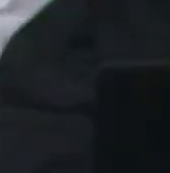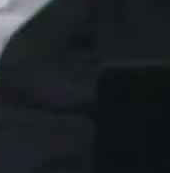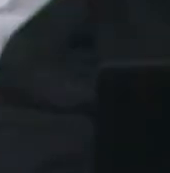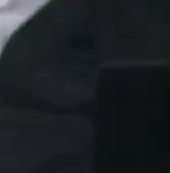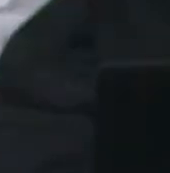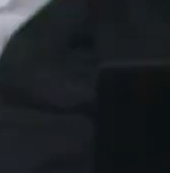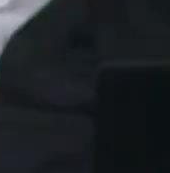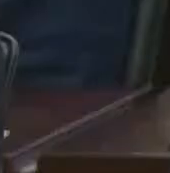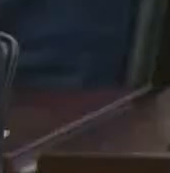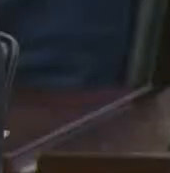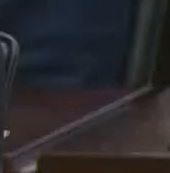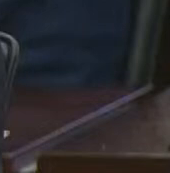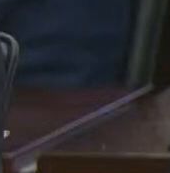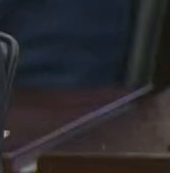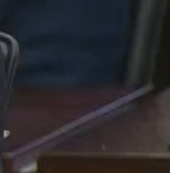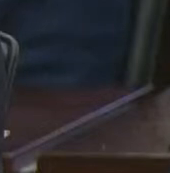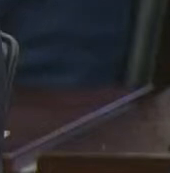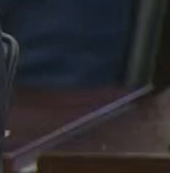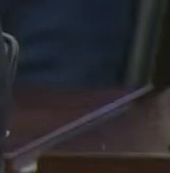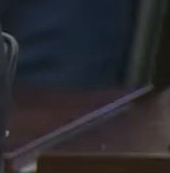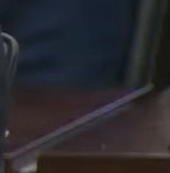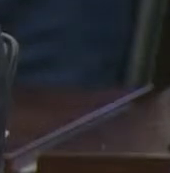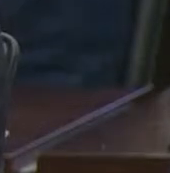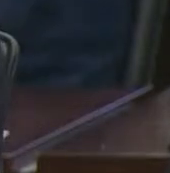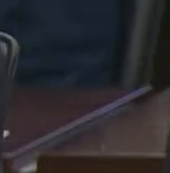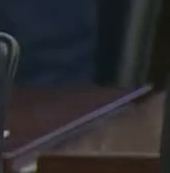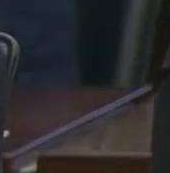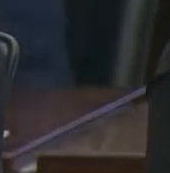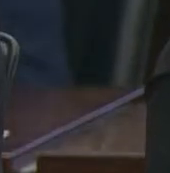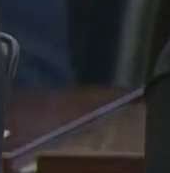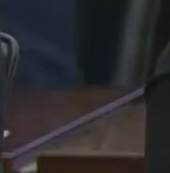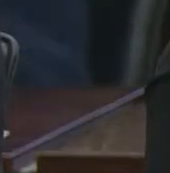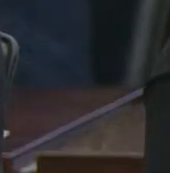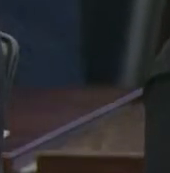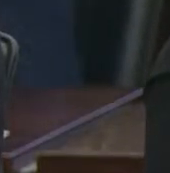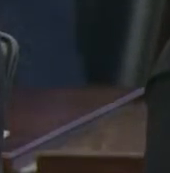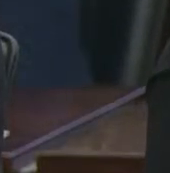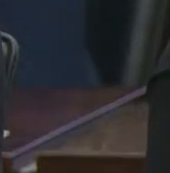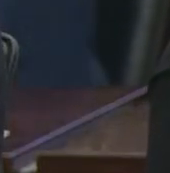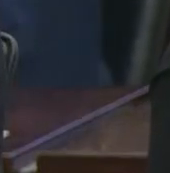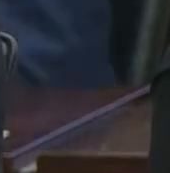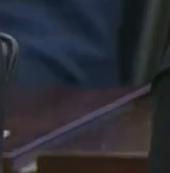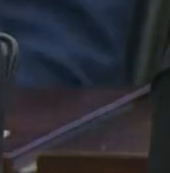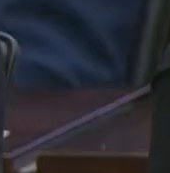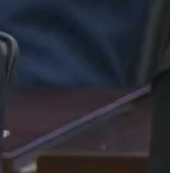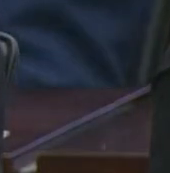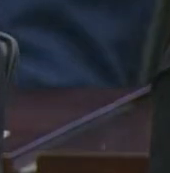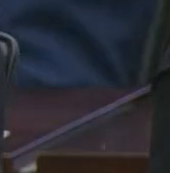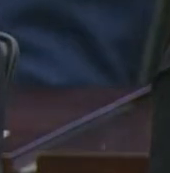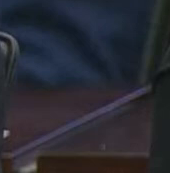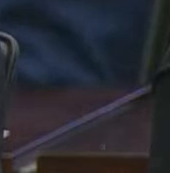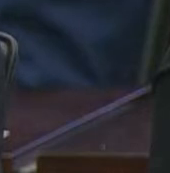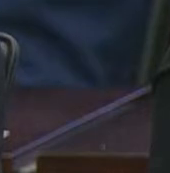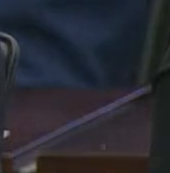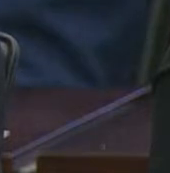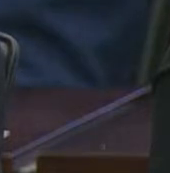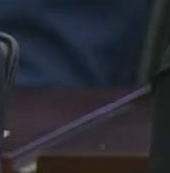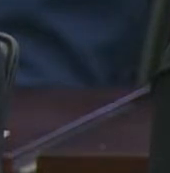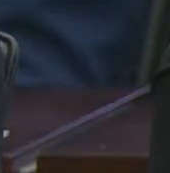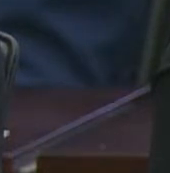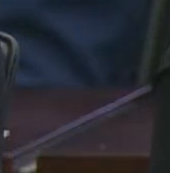differ even with scientists. But we have been guided by those scientists. You can shout as much as you